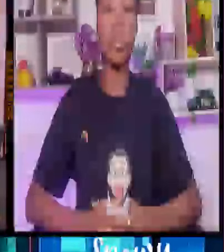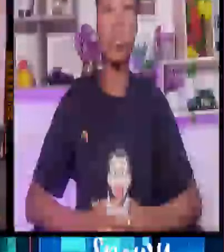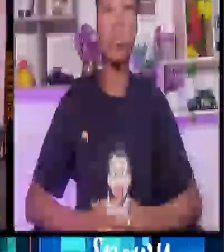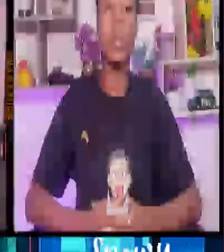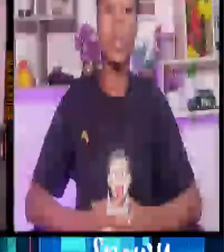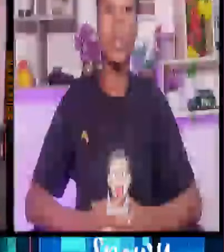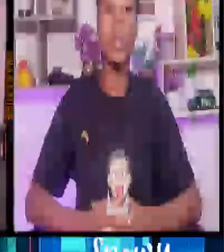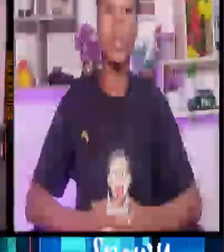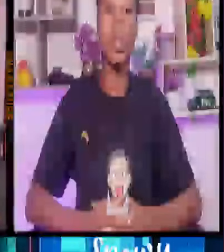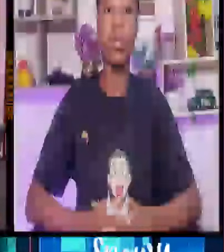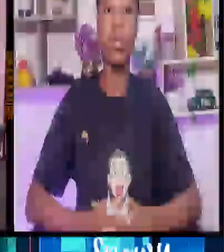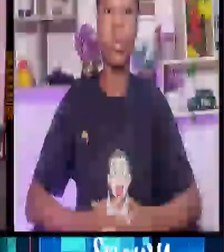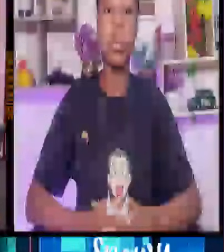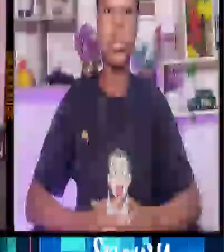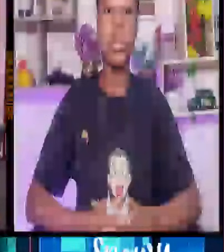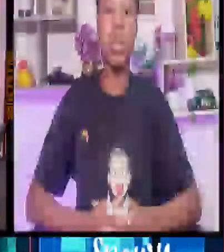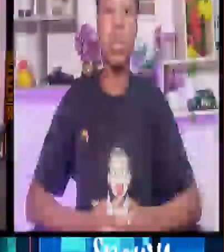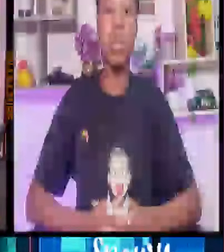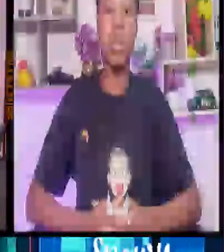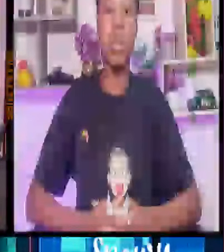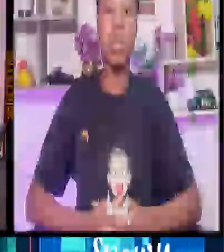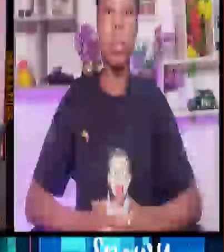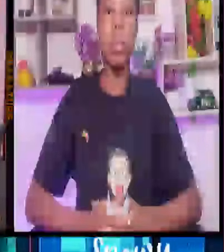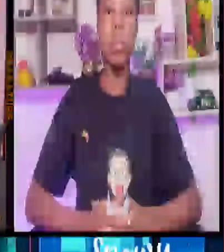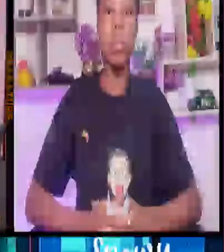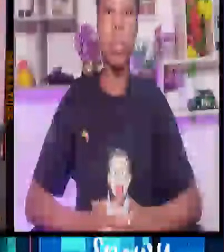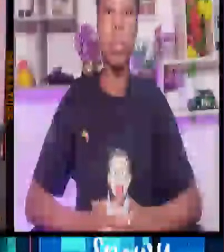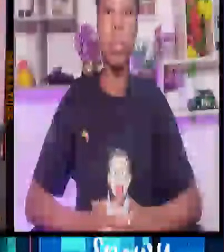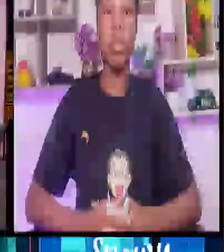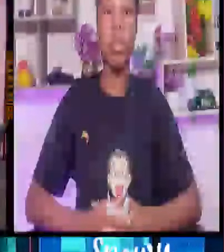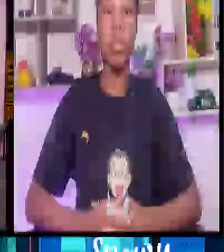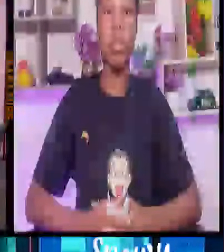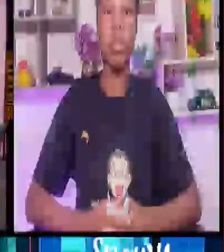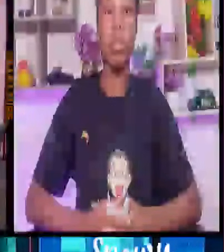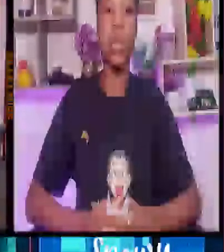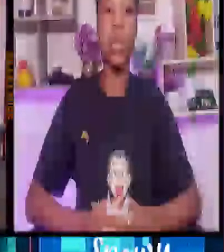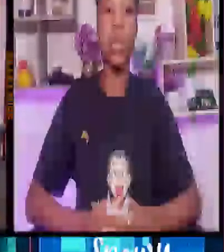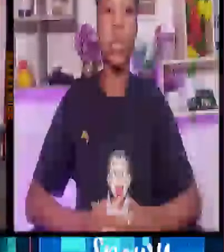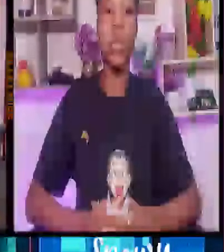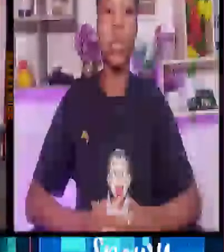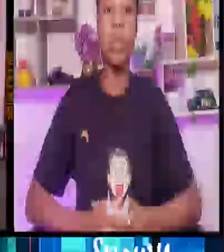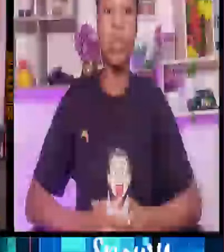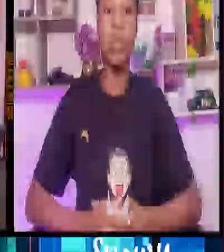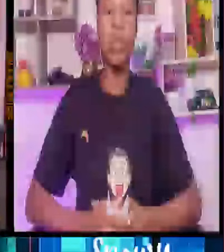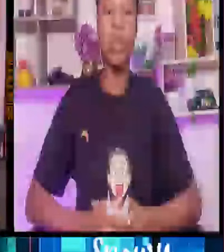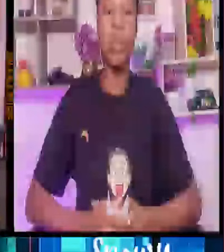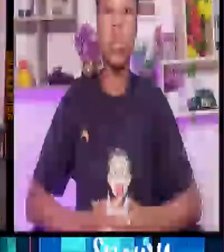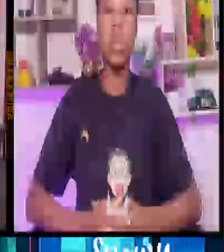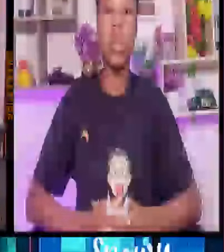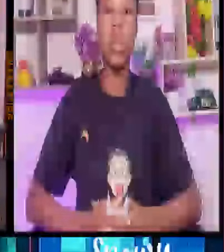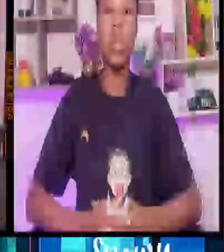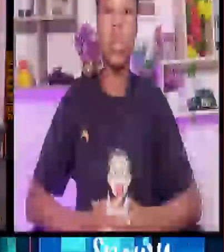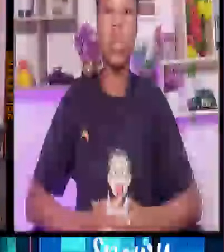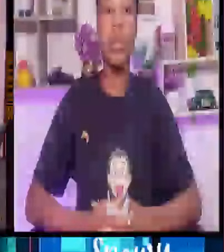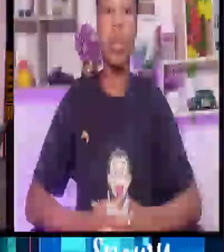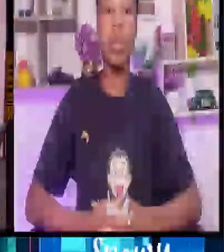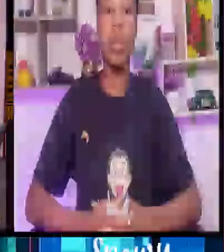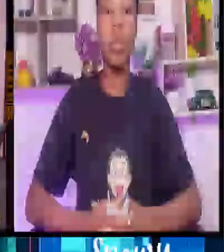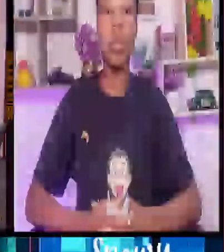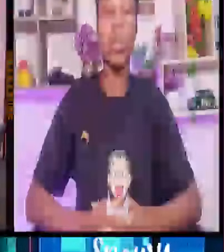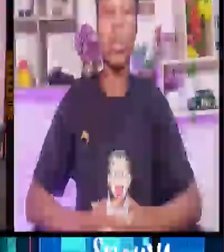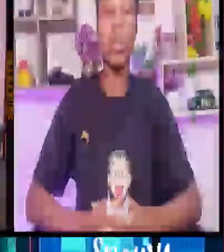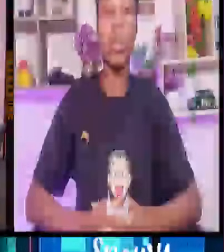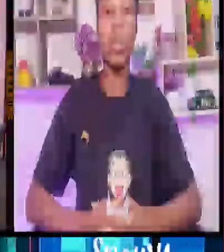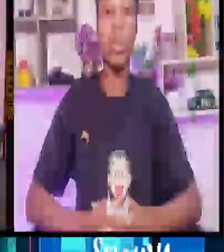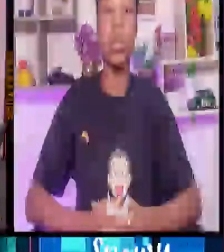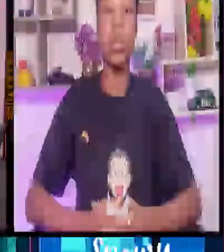no, it's just a point of discussion. It's just an exchange of ideas, and of course, an exchange of